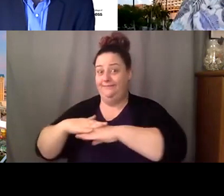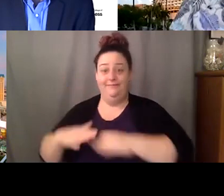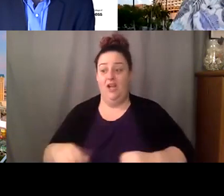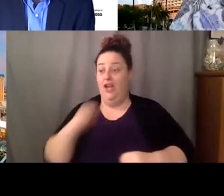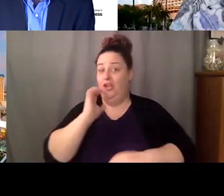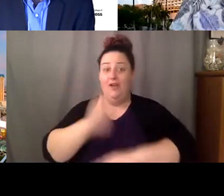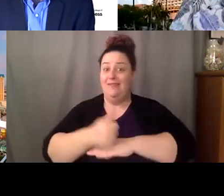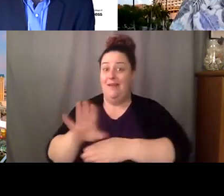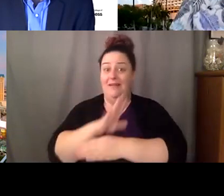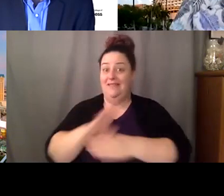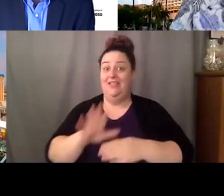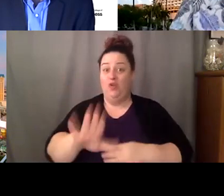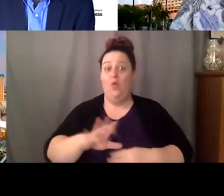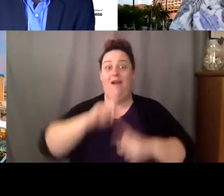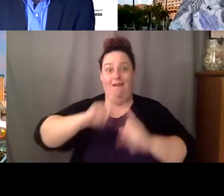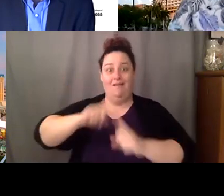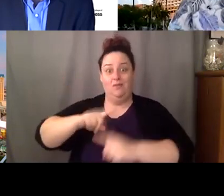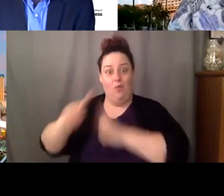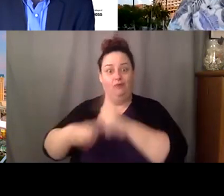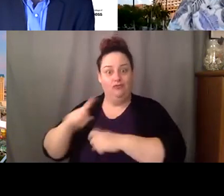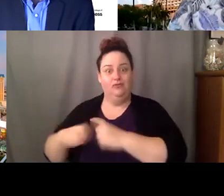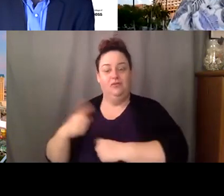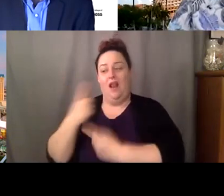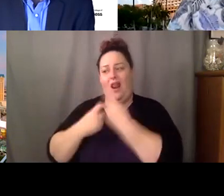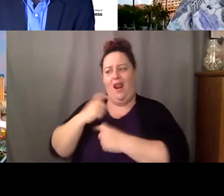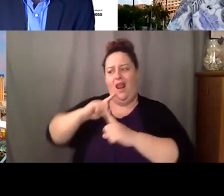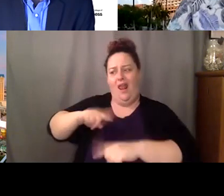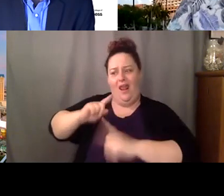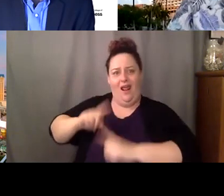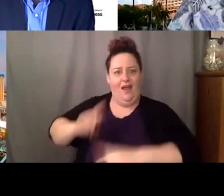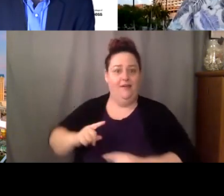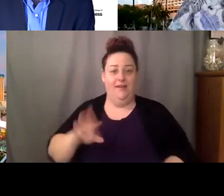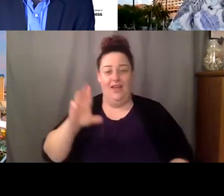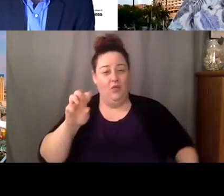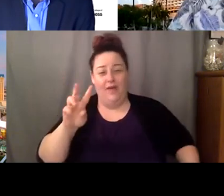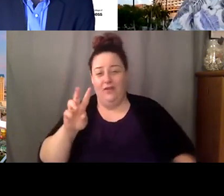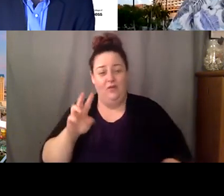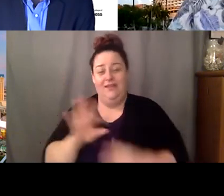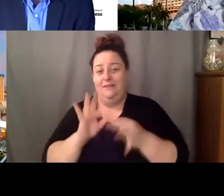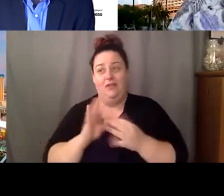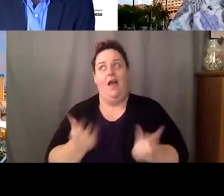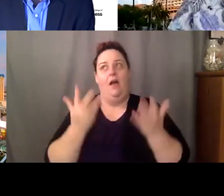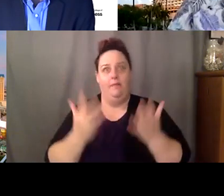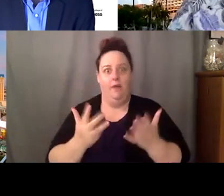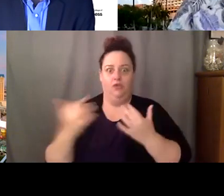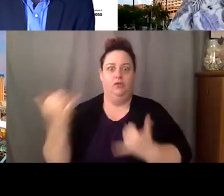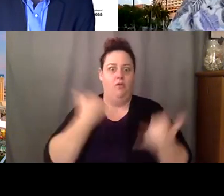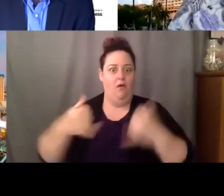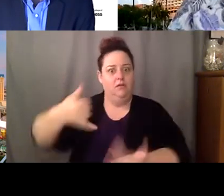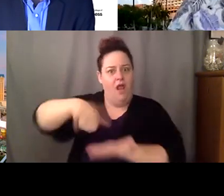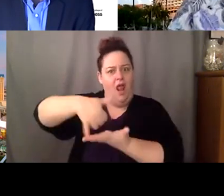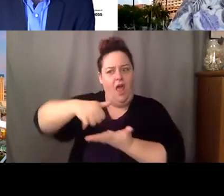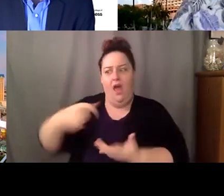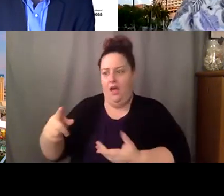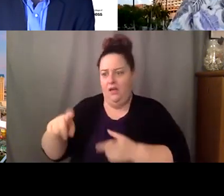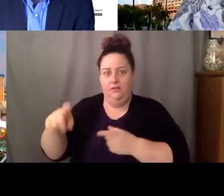booking business, you're answering a lot of questions. You know, always the revenue doesn't always substantiate how much the phone's ringing, but people want